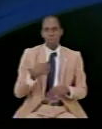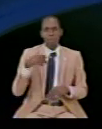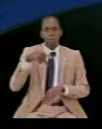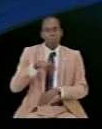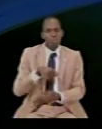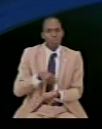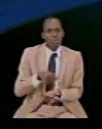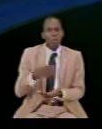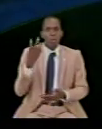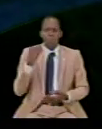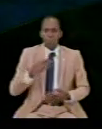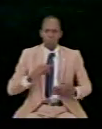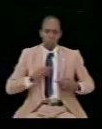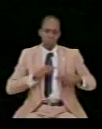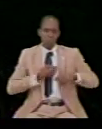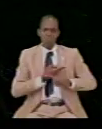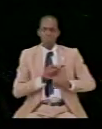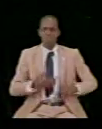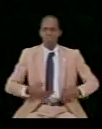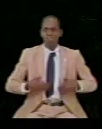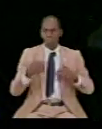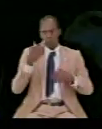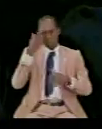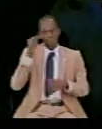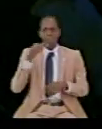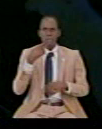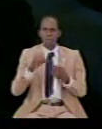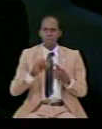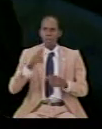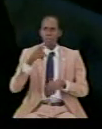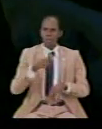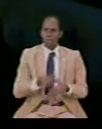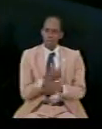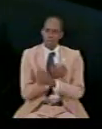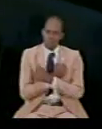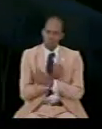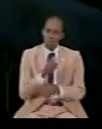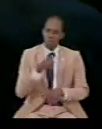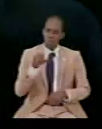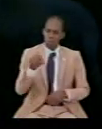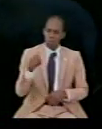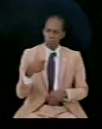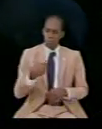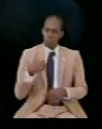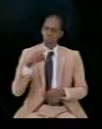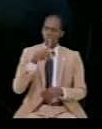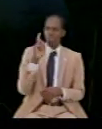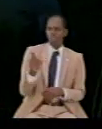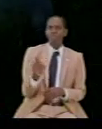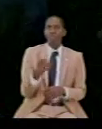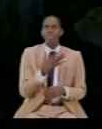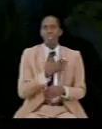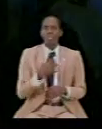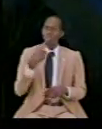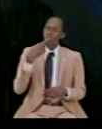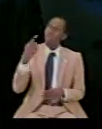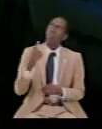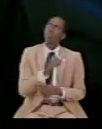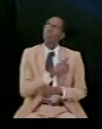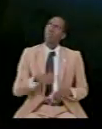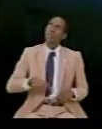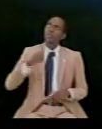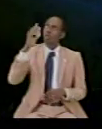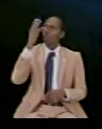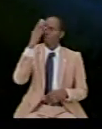he says unto him the third time, lovest thou me? And he said unto him, Lord, thou